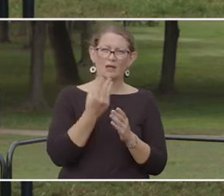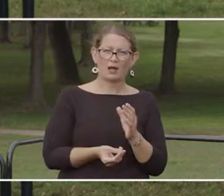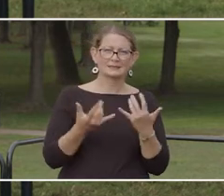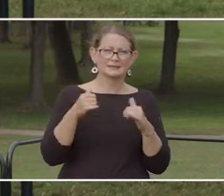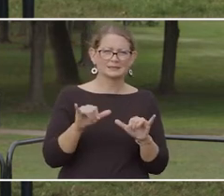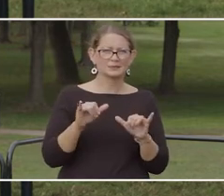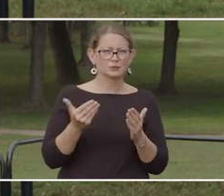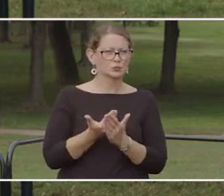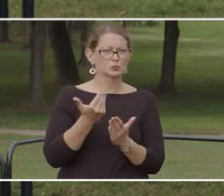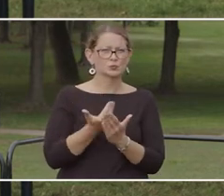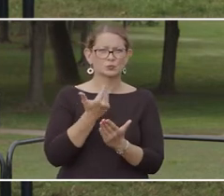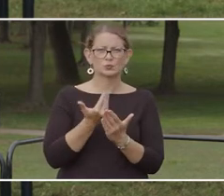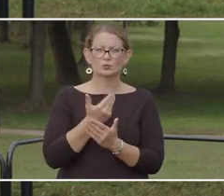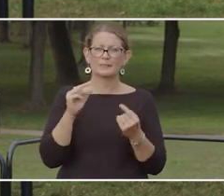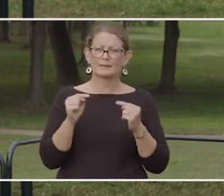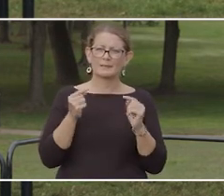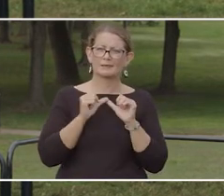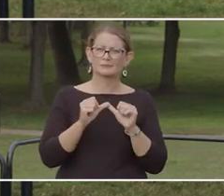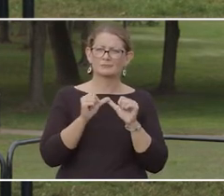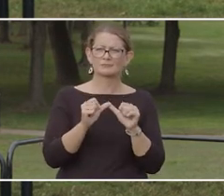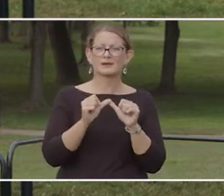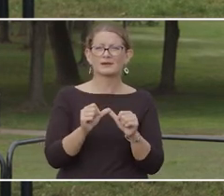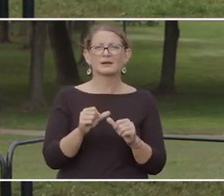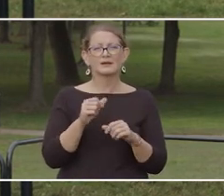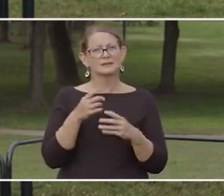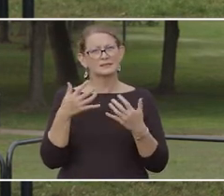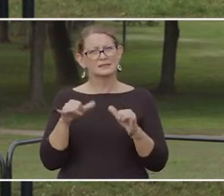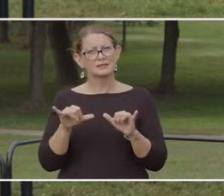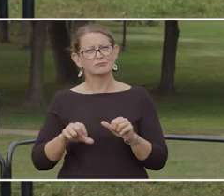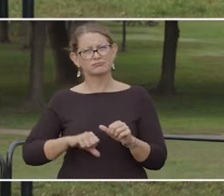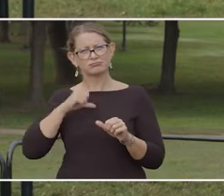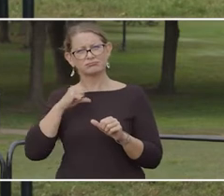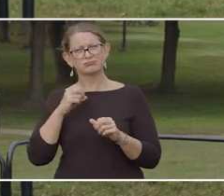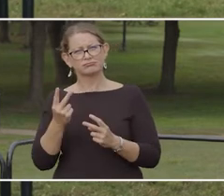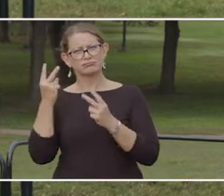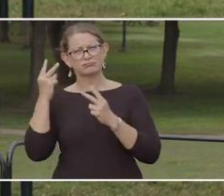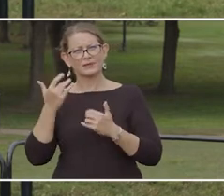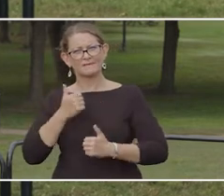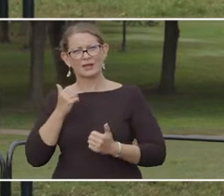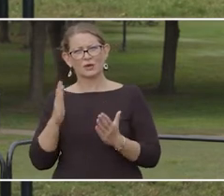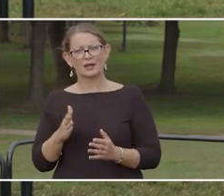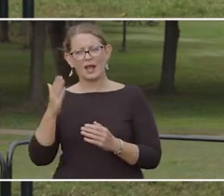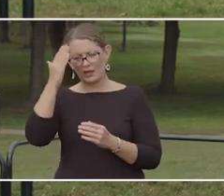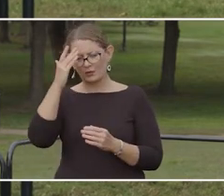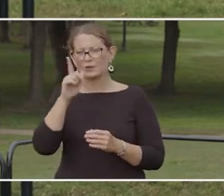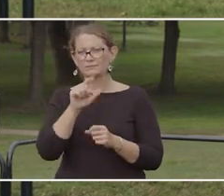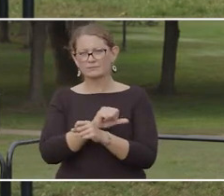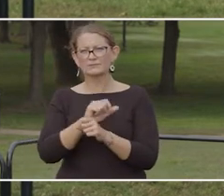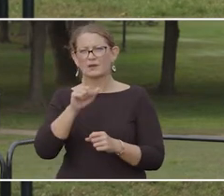new. While that pain lingers, you're proud of your Vietnam veteran. I know you are because I see it in your